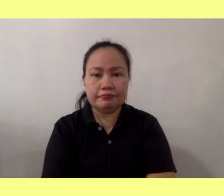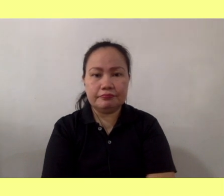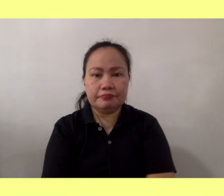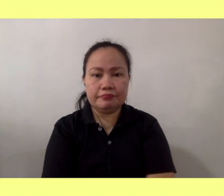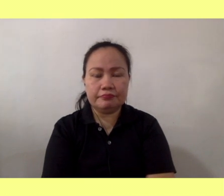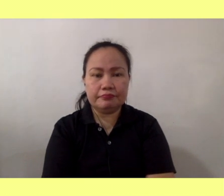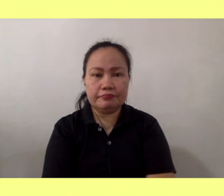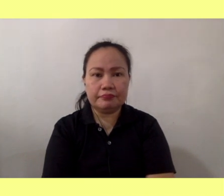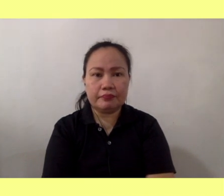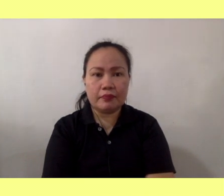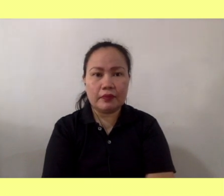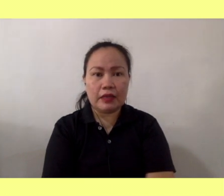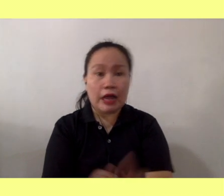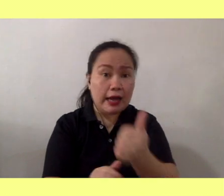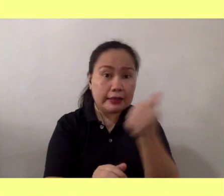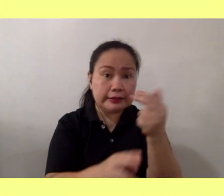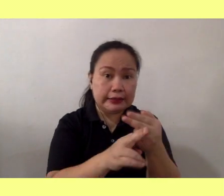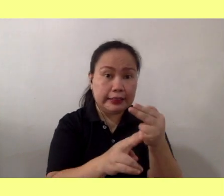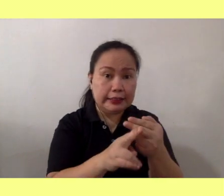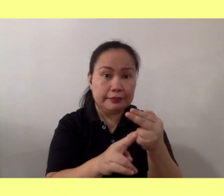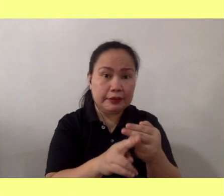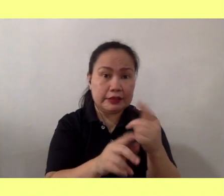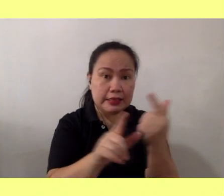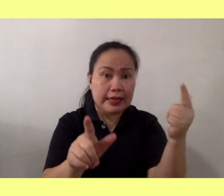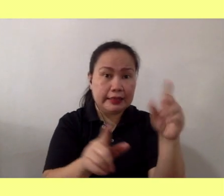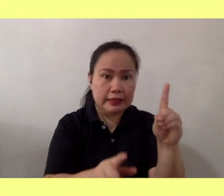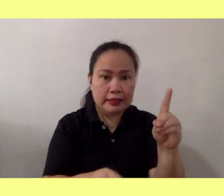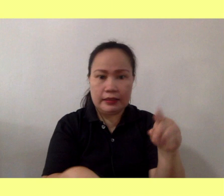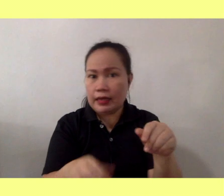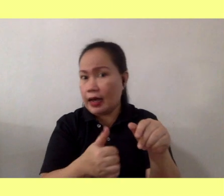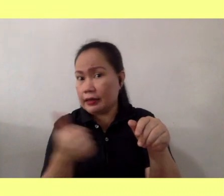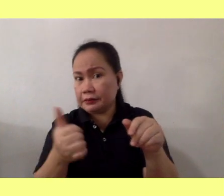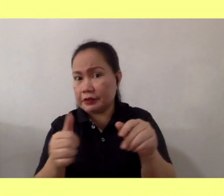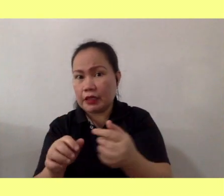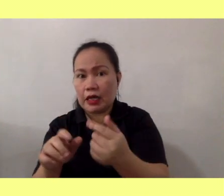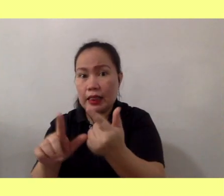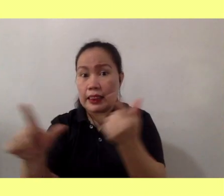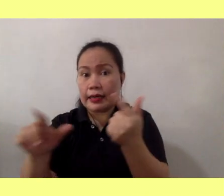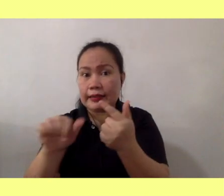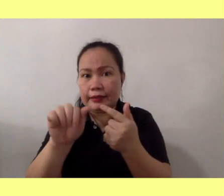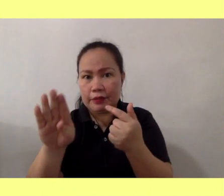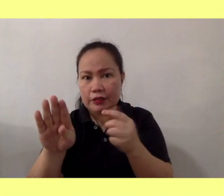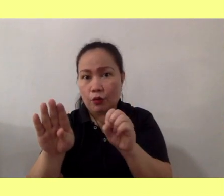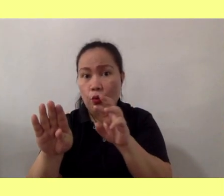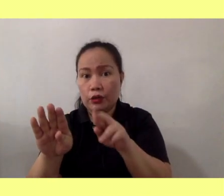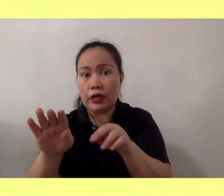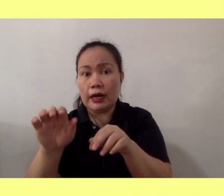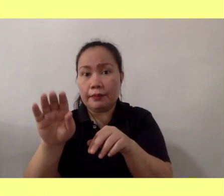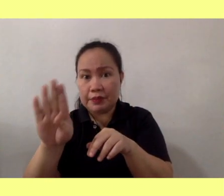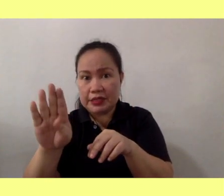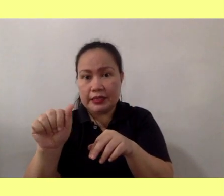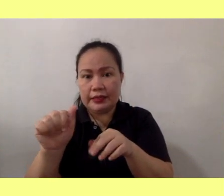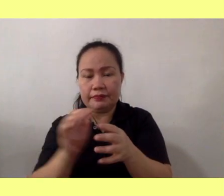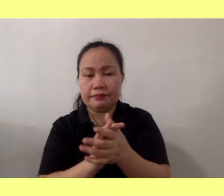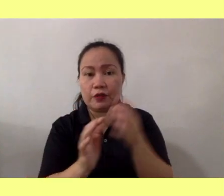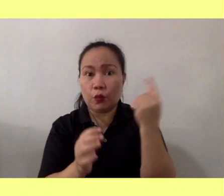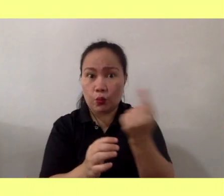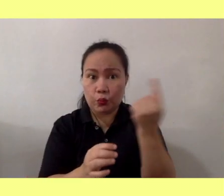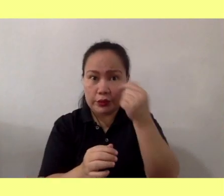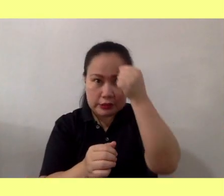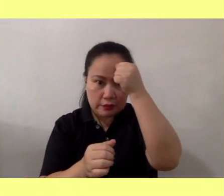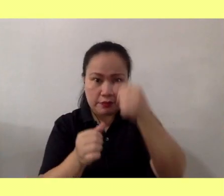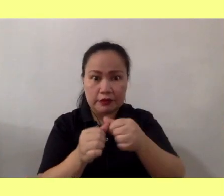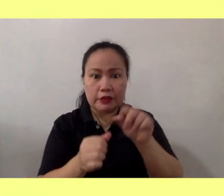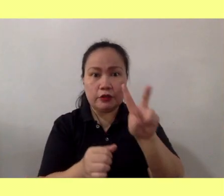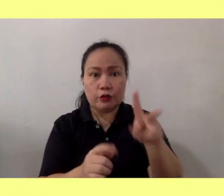So, this is the other name for line AB, and line AB is the other name for line D. So,